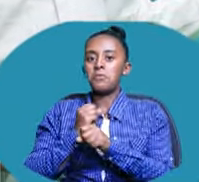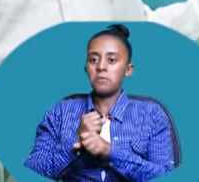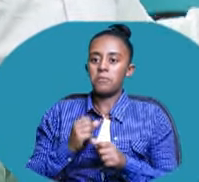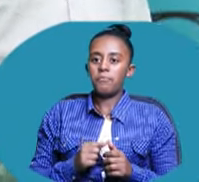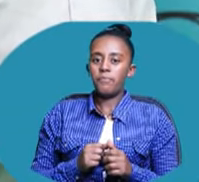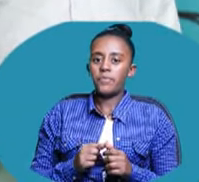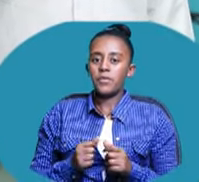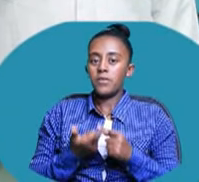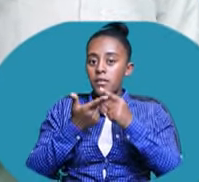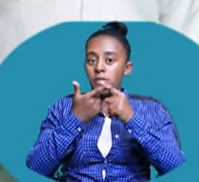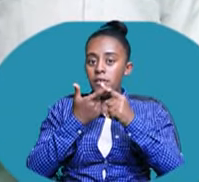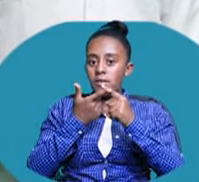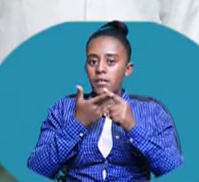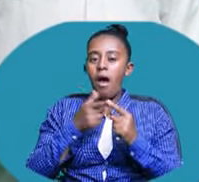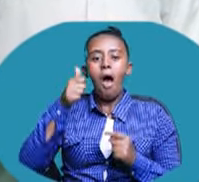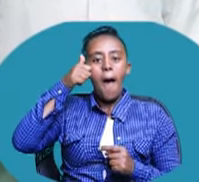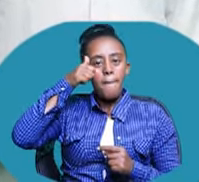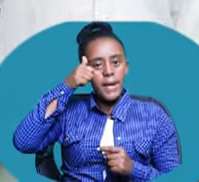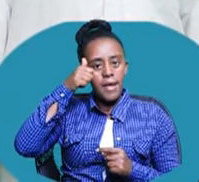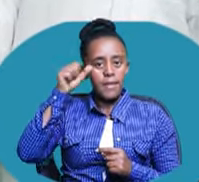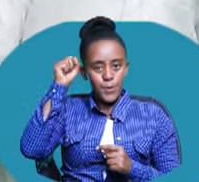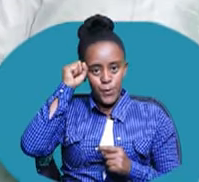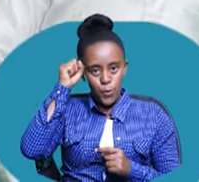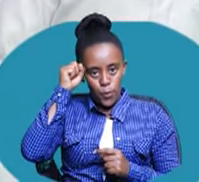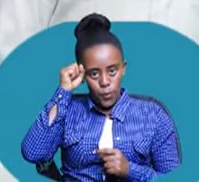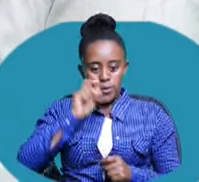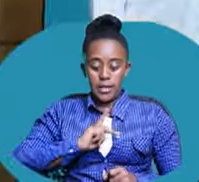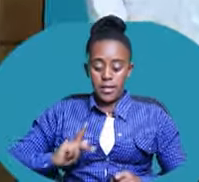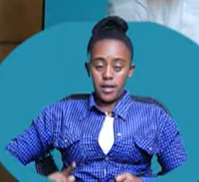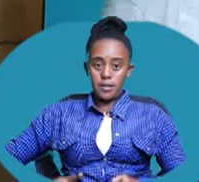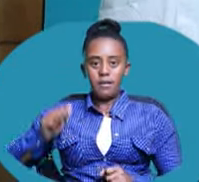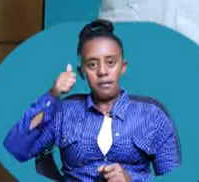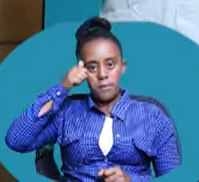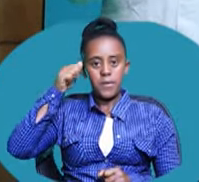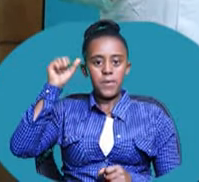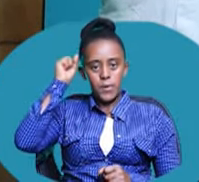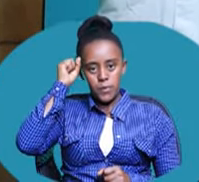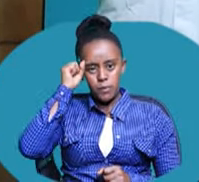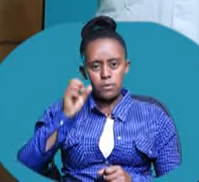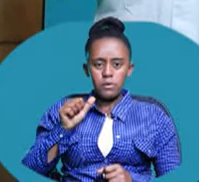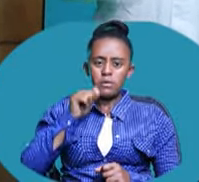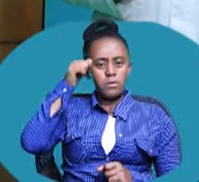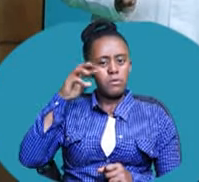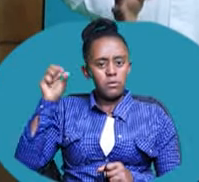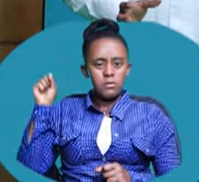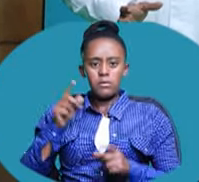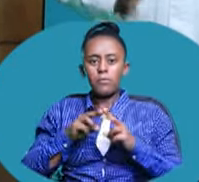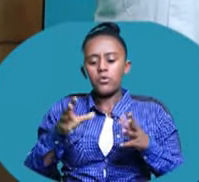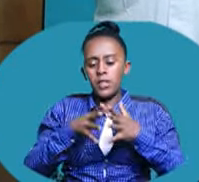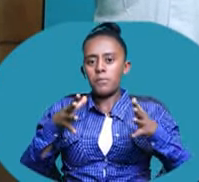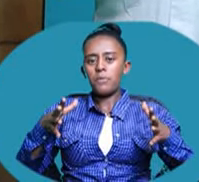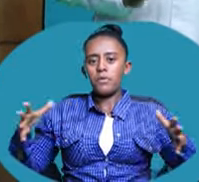the reign of Amdazion. King Amdazion, he was the most expansionist king